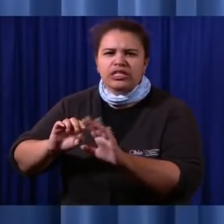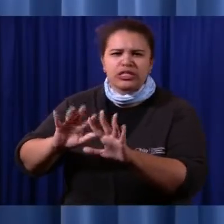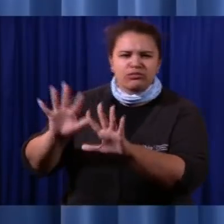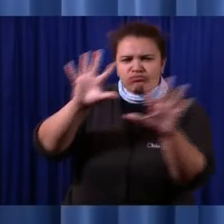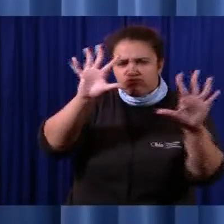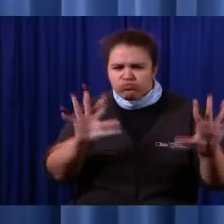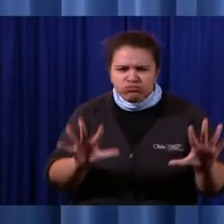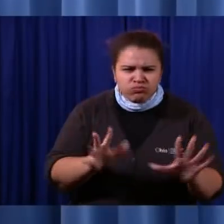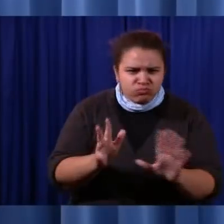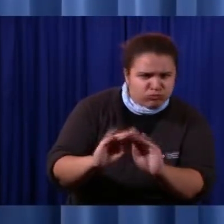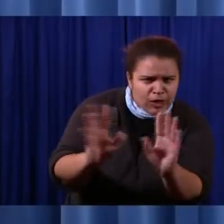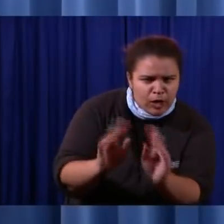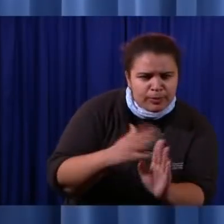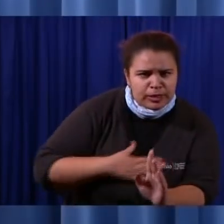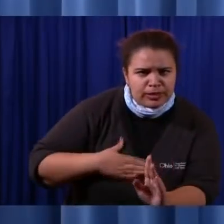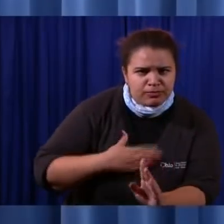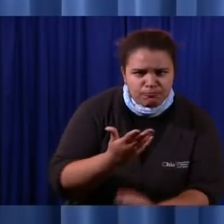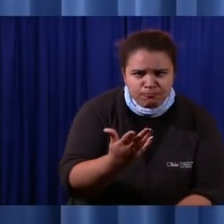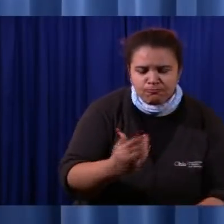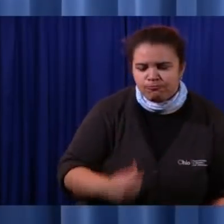Ohio?